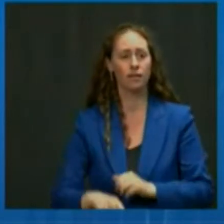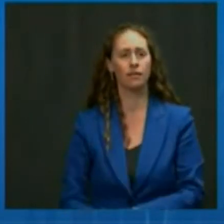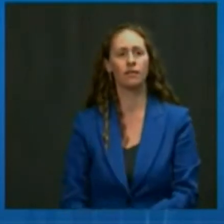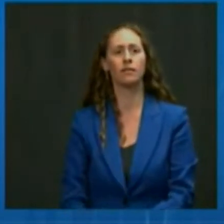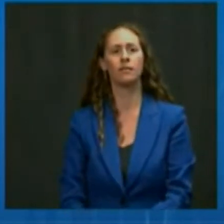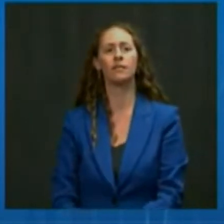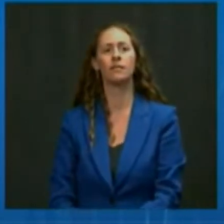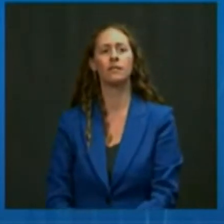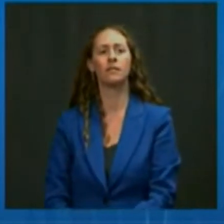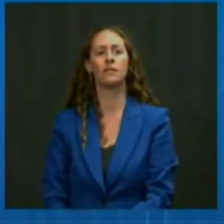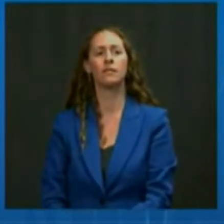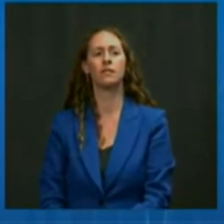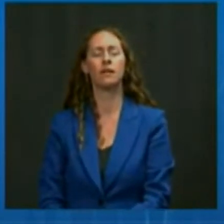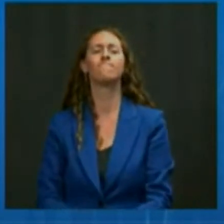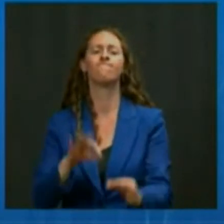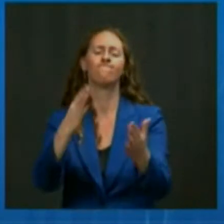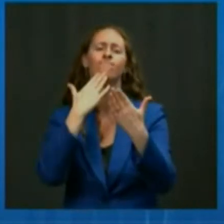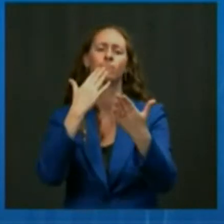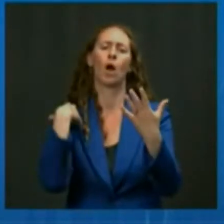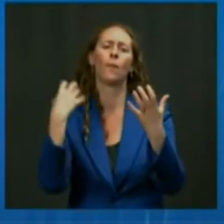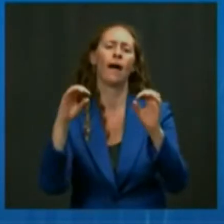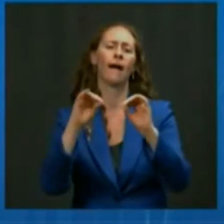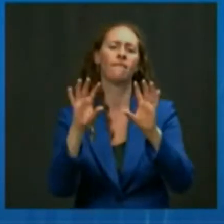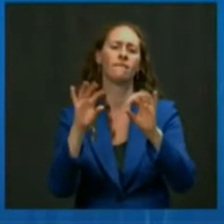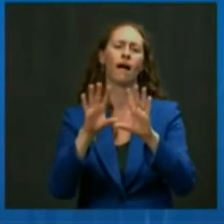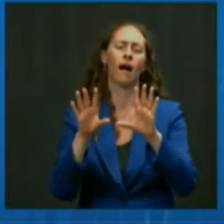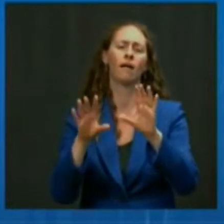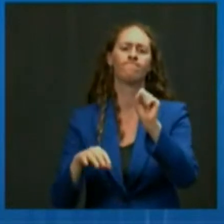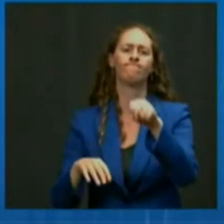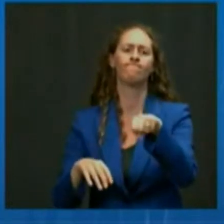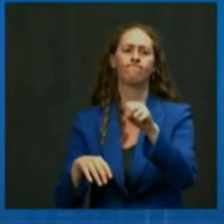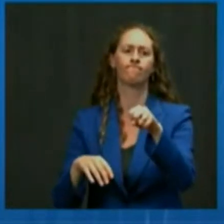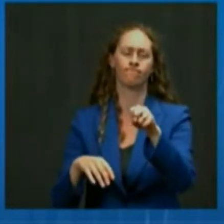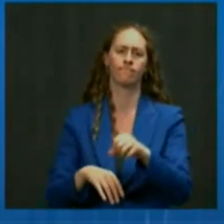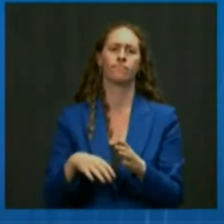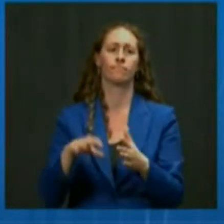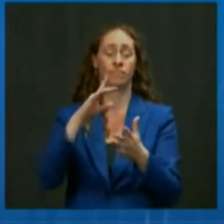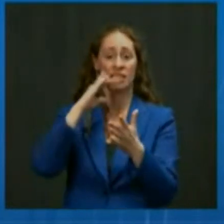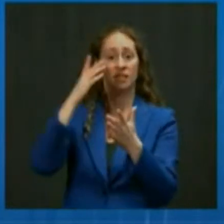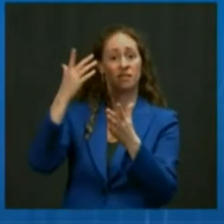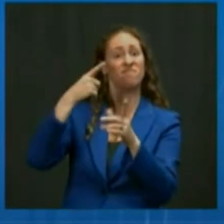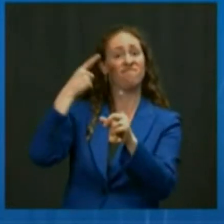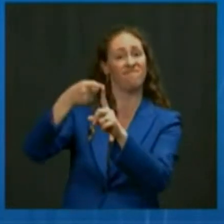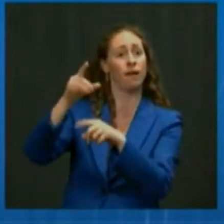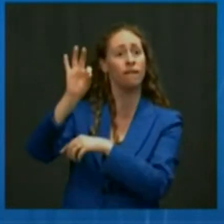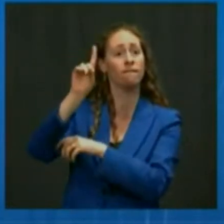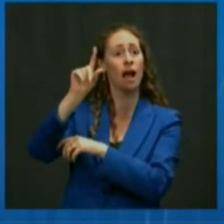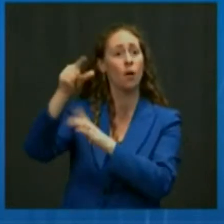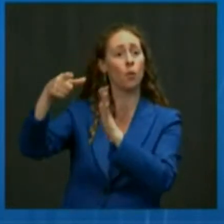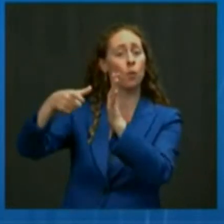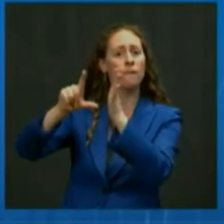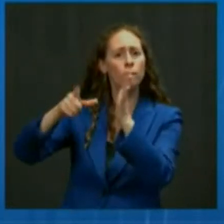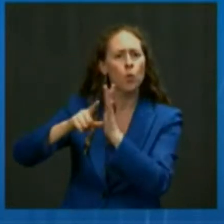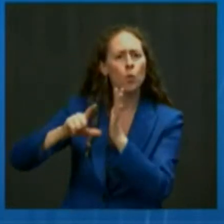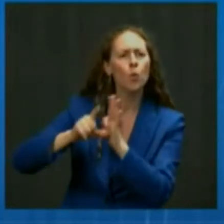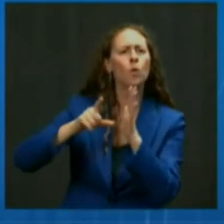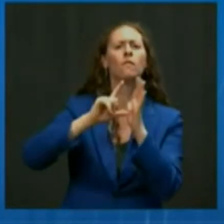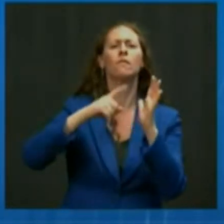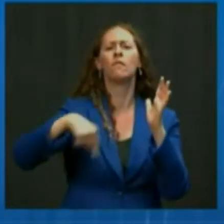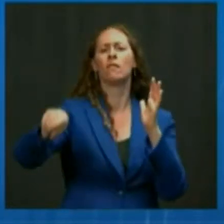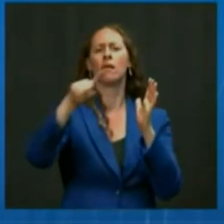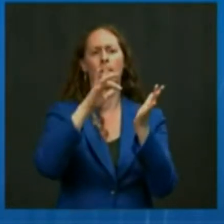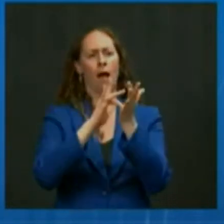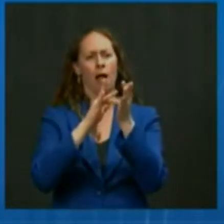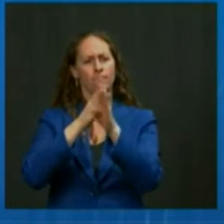So we made, based on the FDA review and ACIP, and exactly as you said, the note that immunocompromised people actually